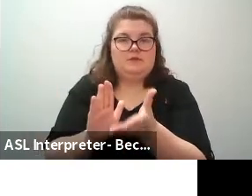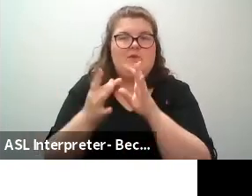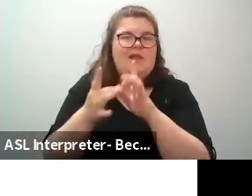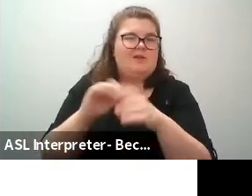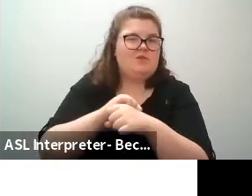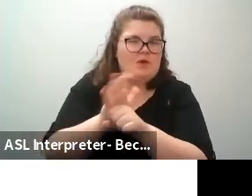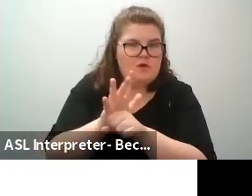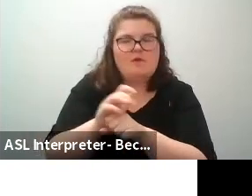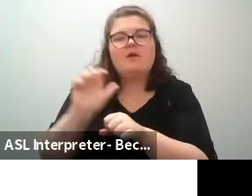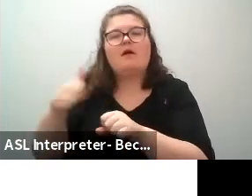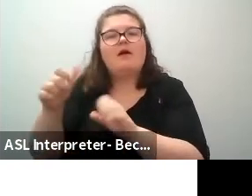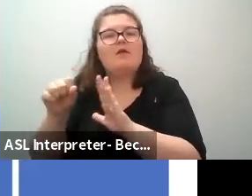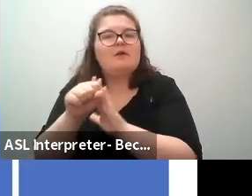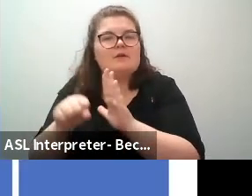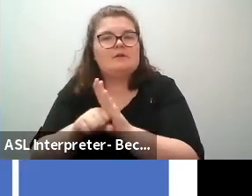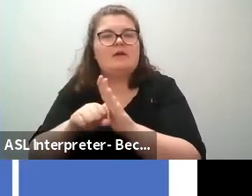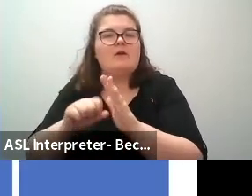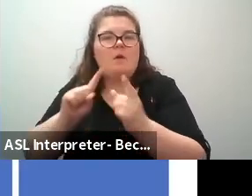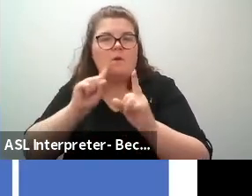other environmental factors.